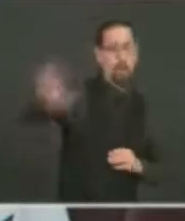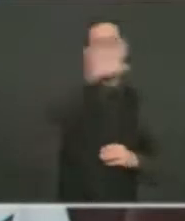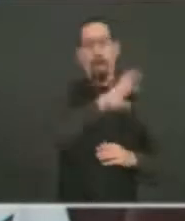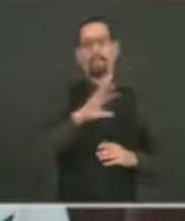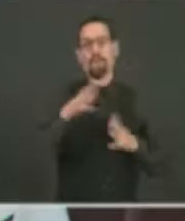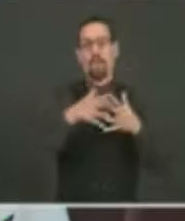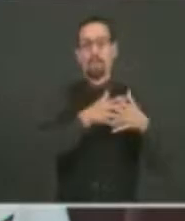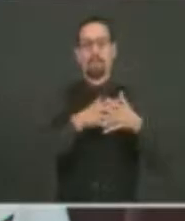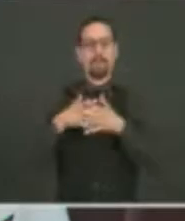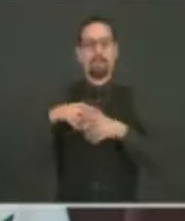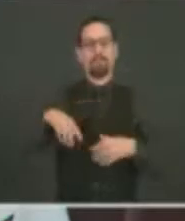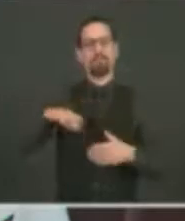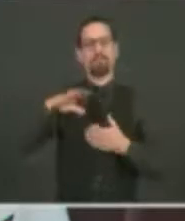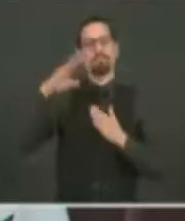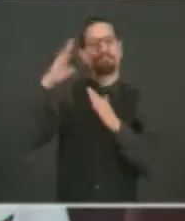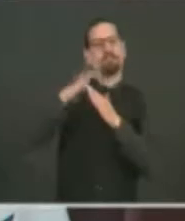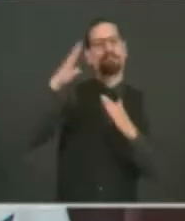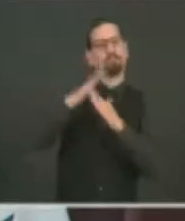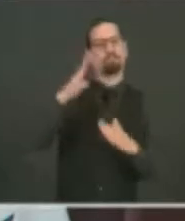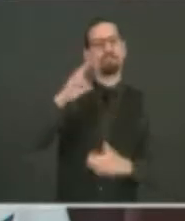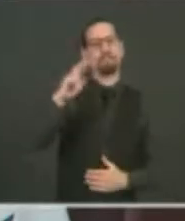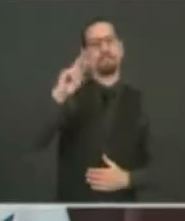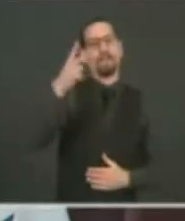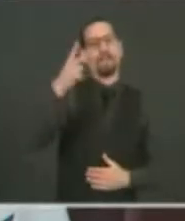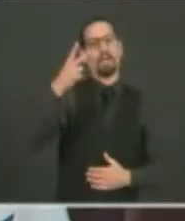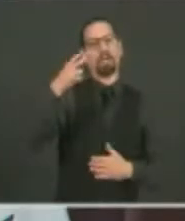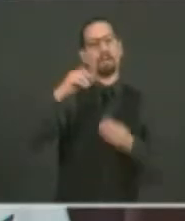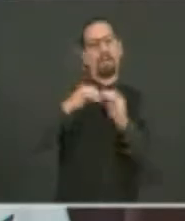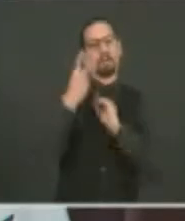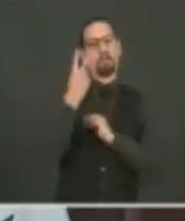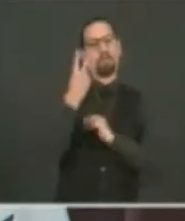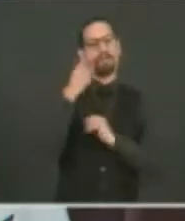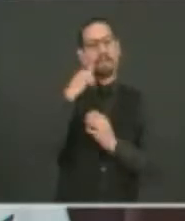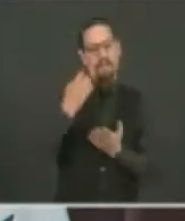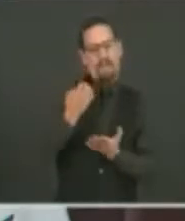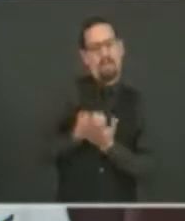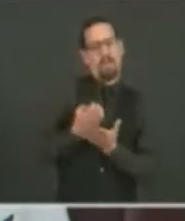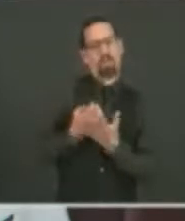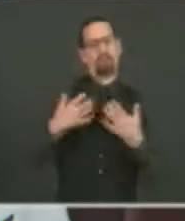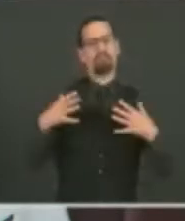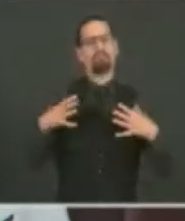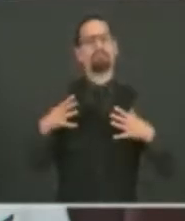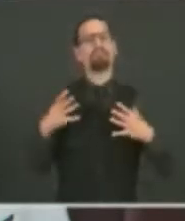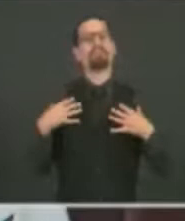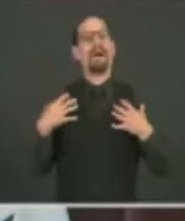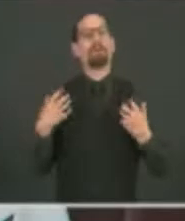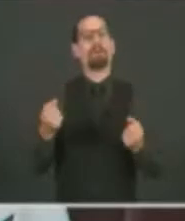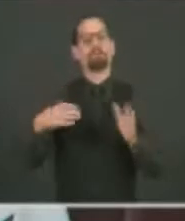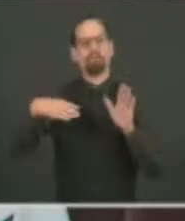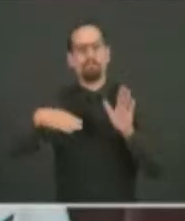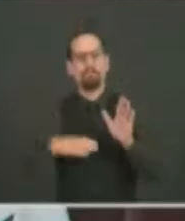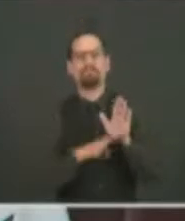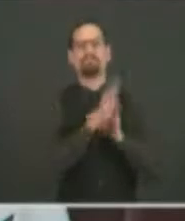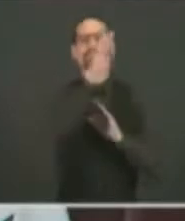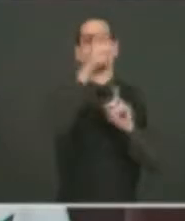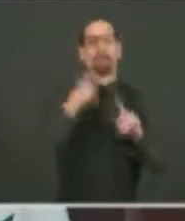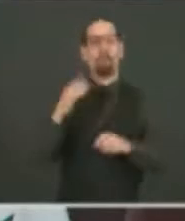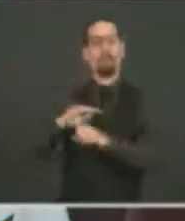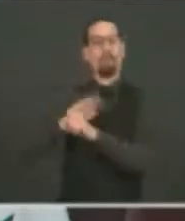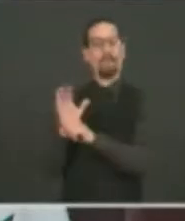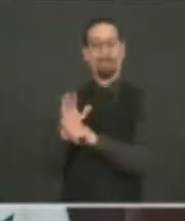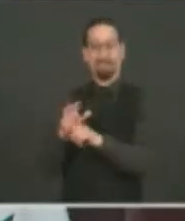recovery. We're at about 90% of our pre-COVID economy.